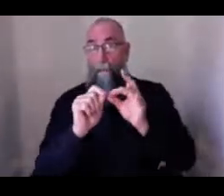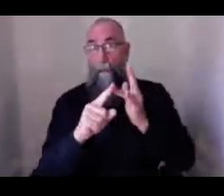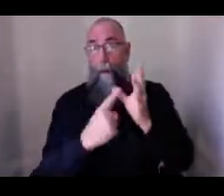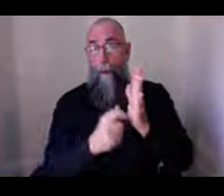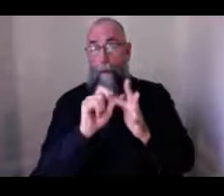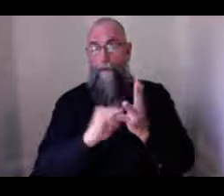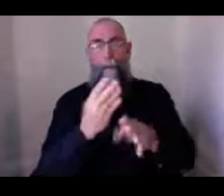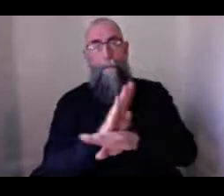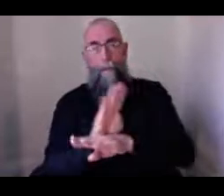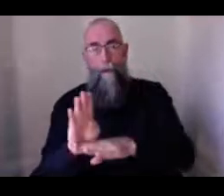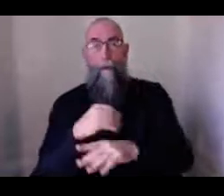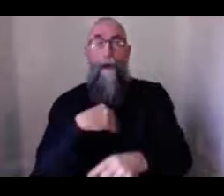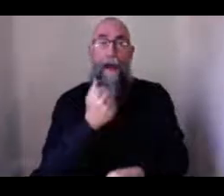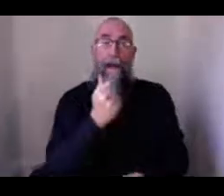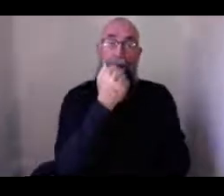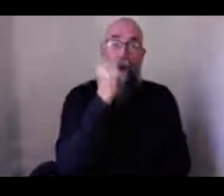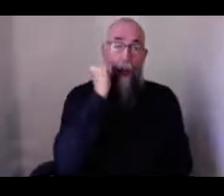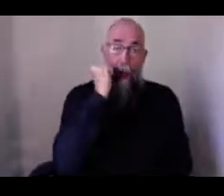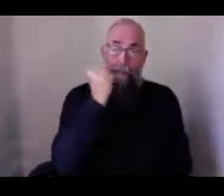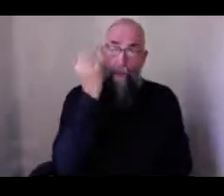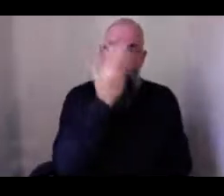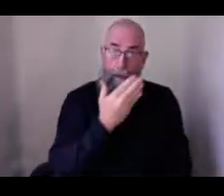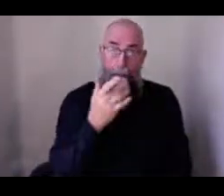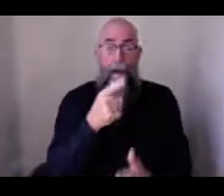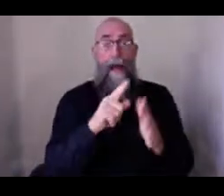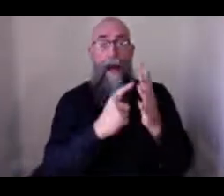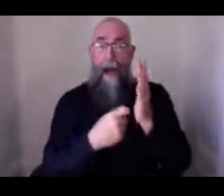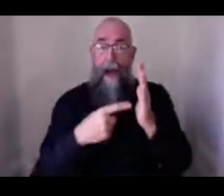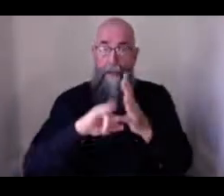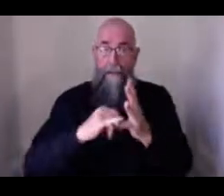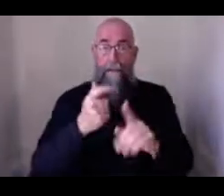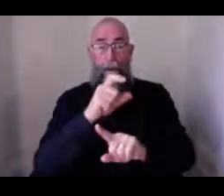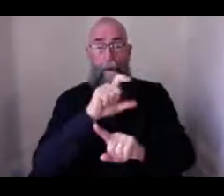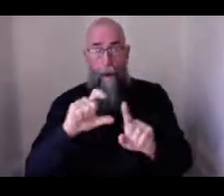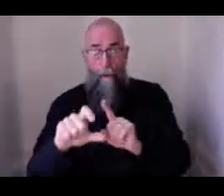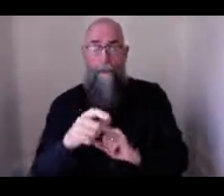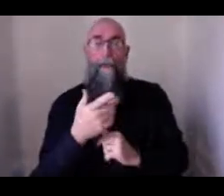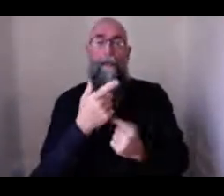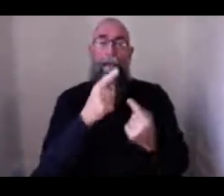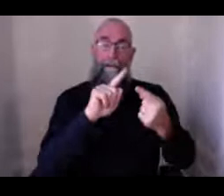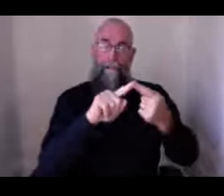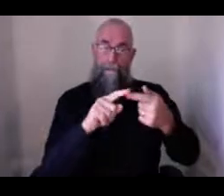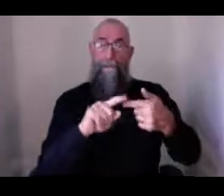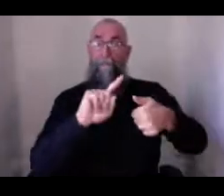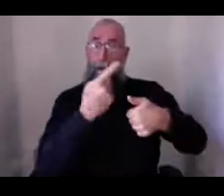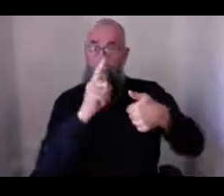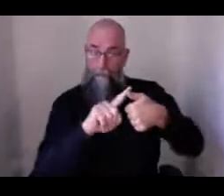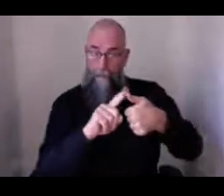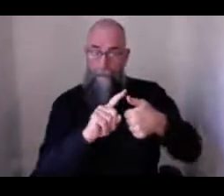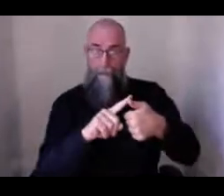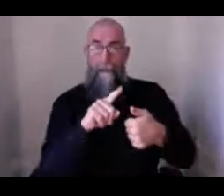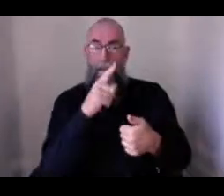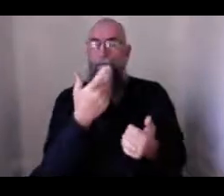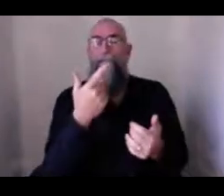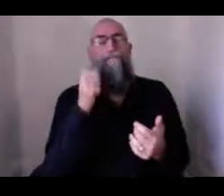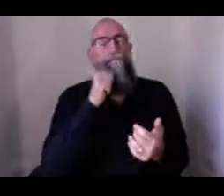There's the Aboriginal Arts and Culture Board. If you're submitting an application through Creative Koori, then that is the board that